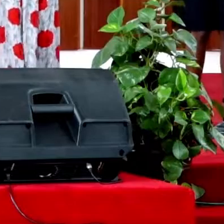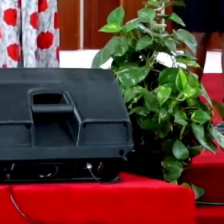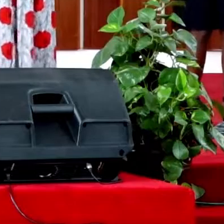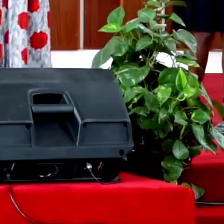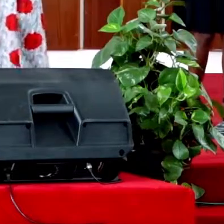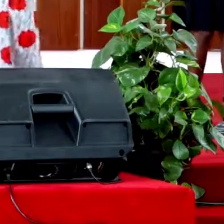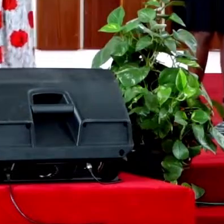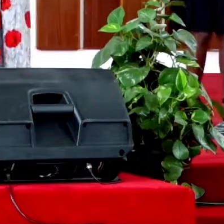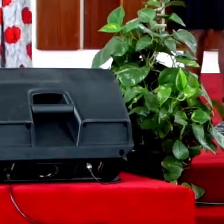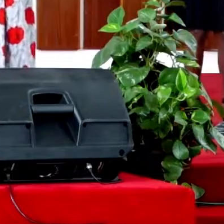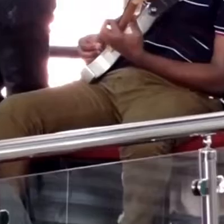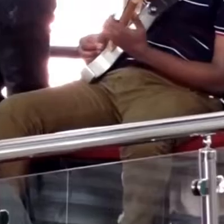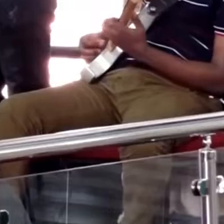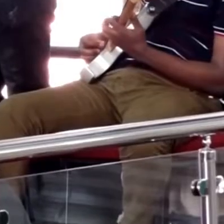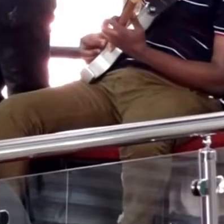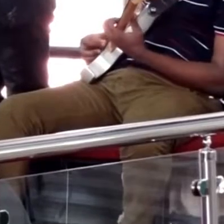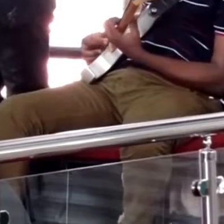Weka mikono yako pamoja.